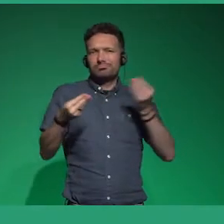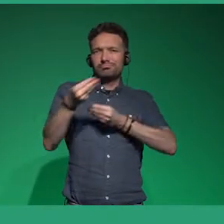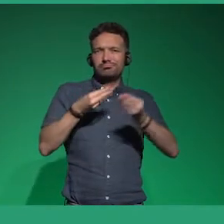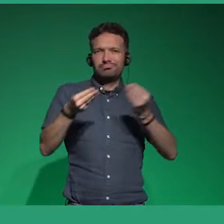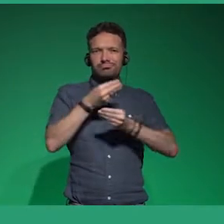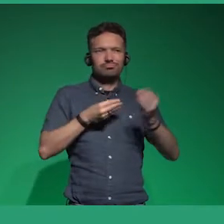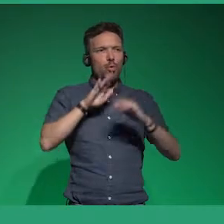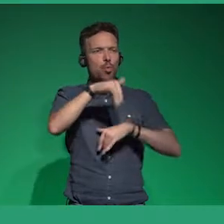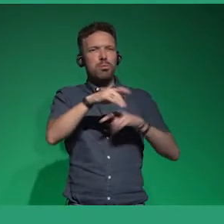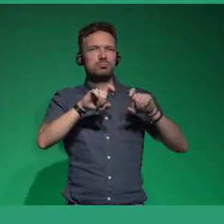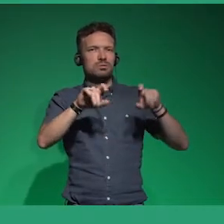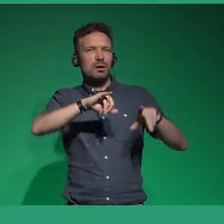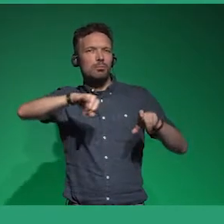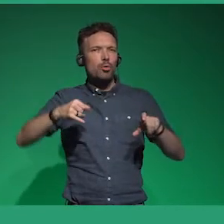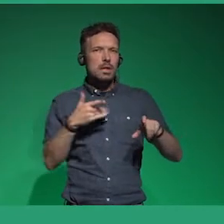in